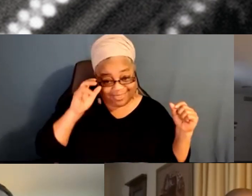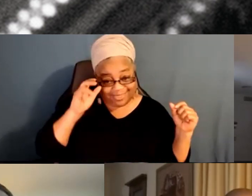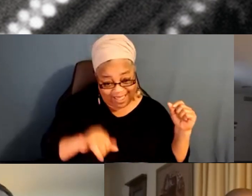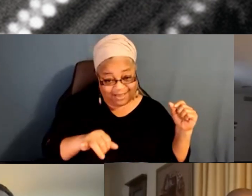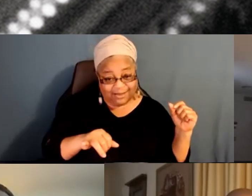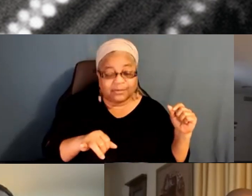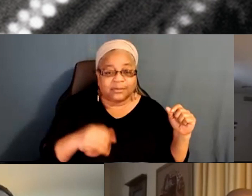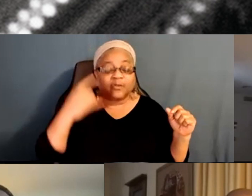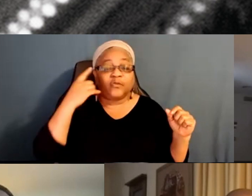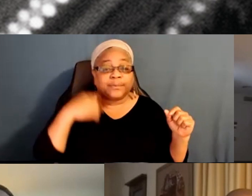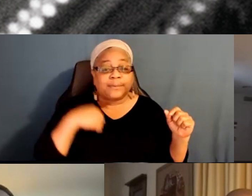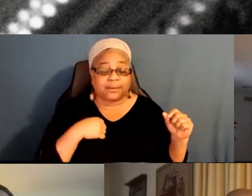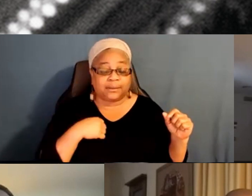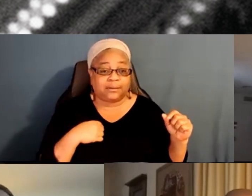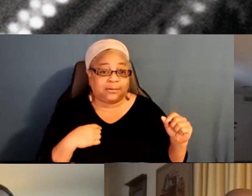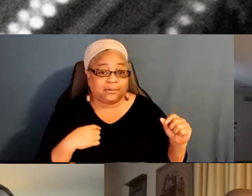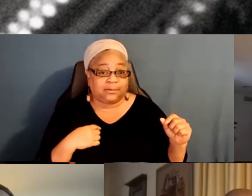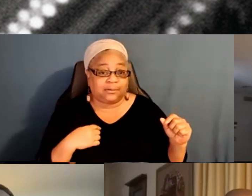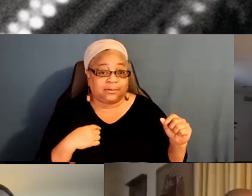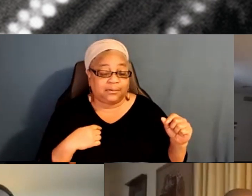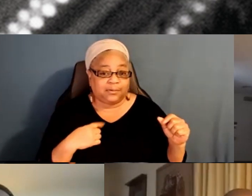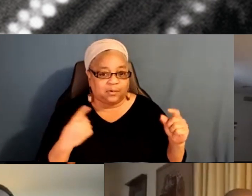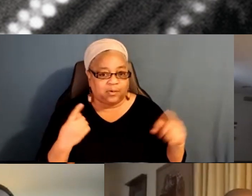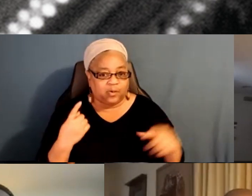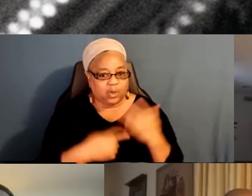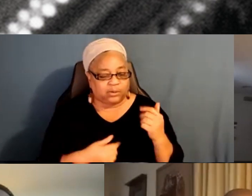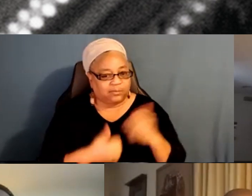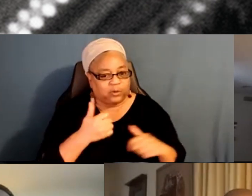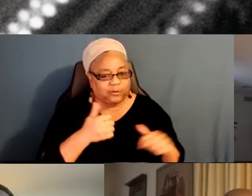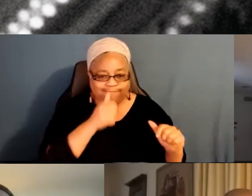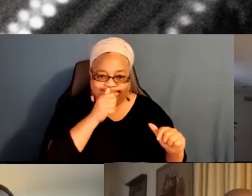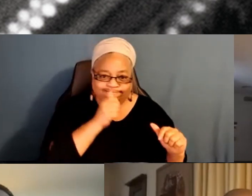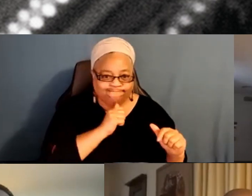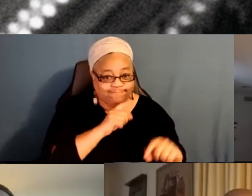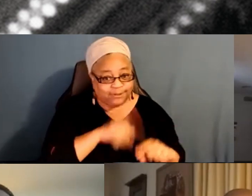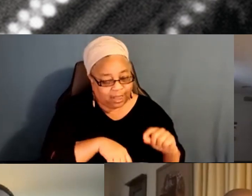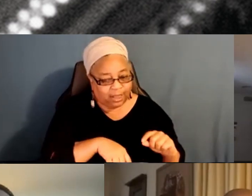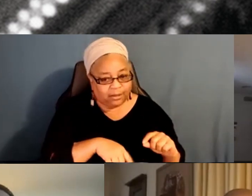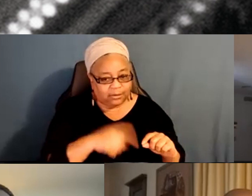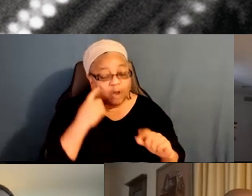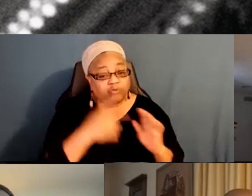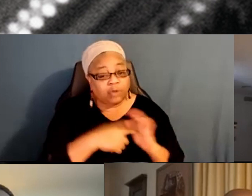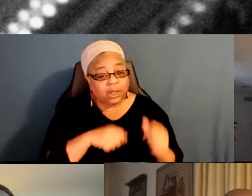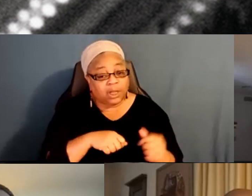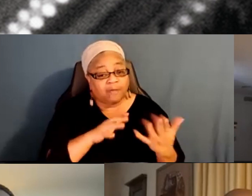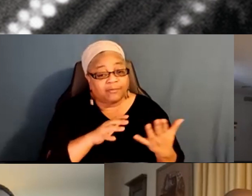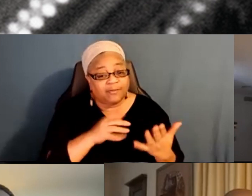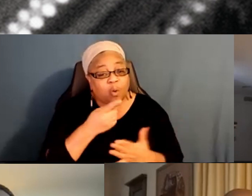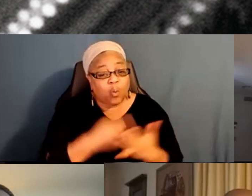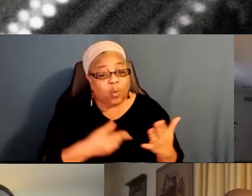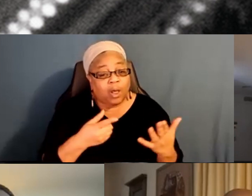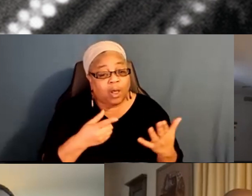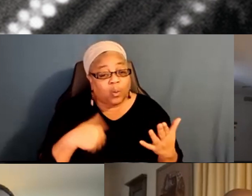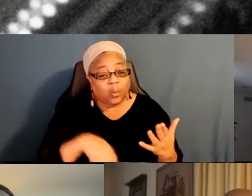is for me, the more unbearable thing is to recognize a confrontation with what we have lost or